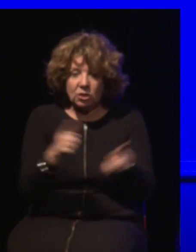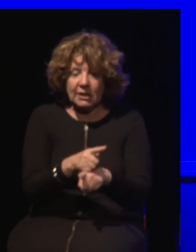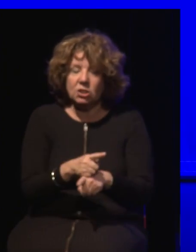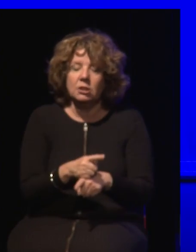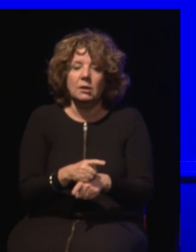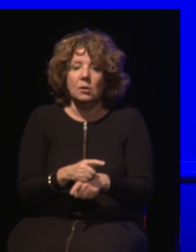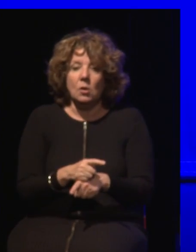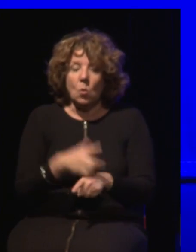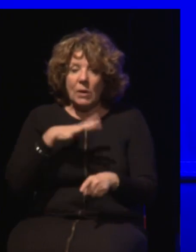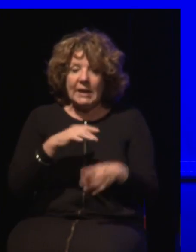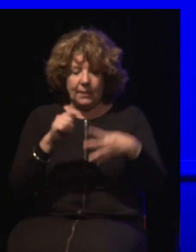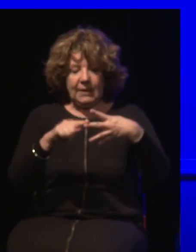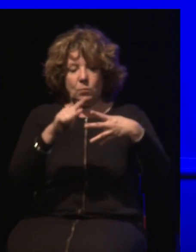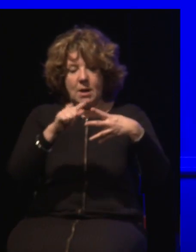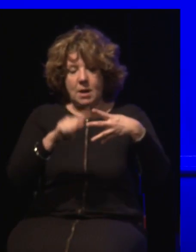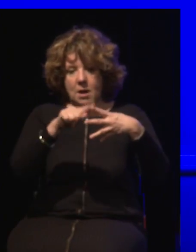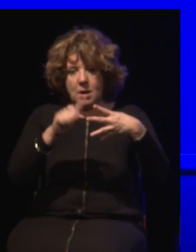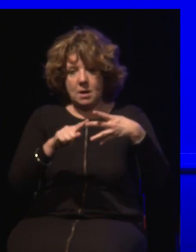gamification.